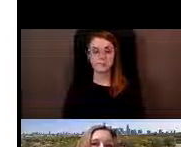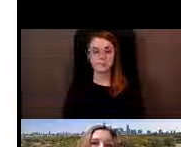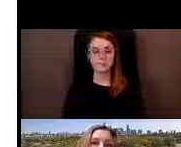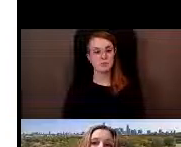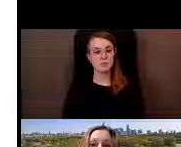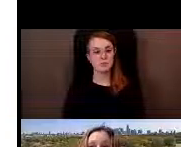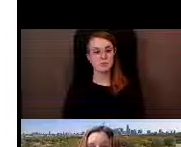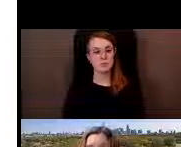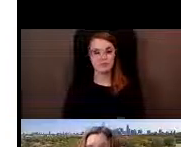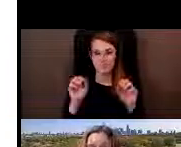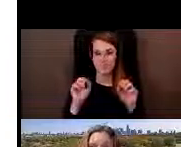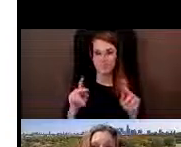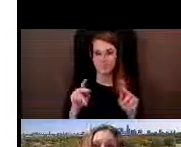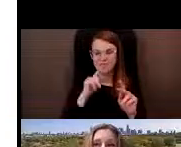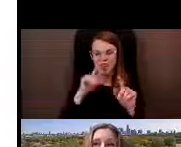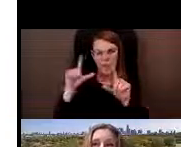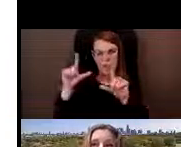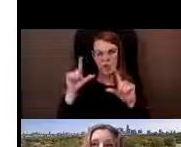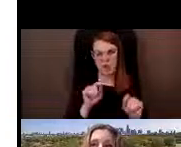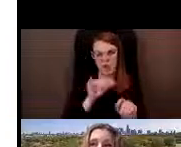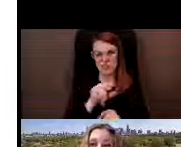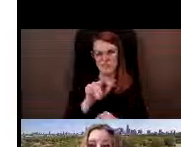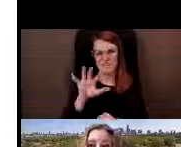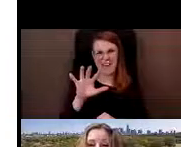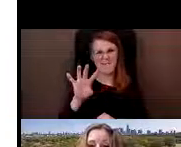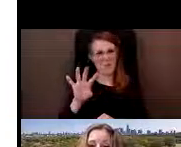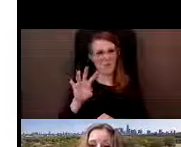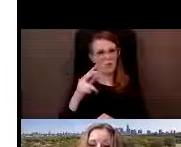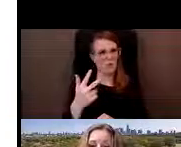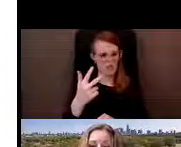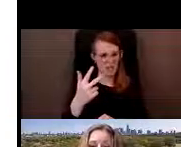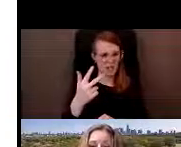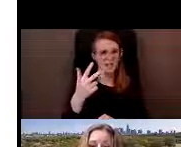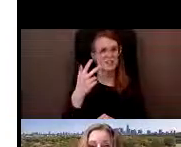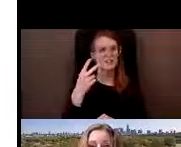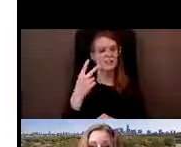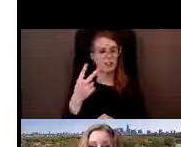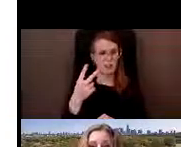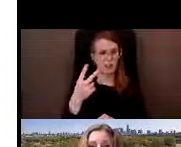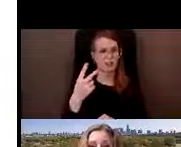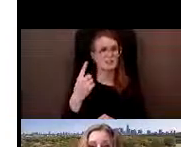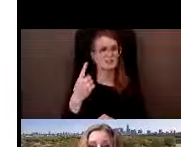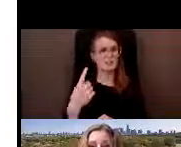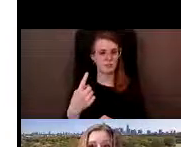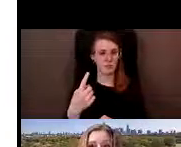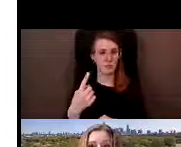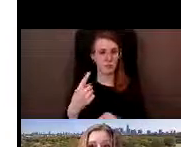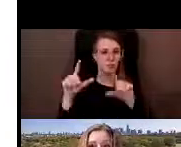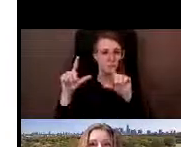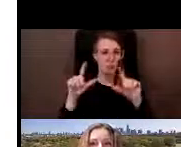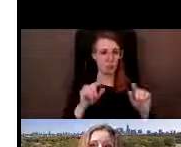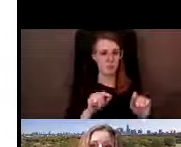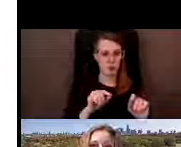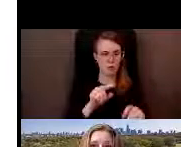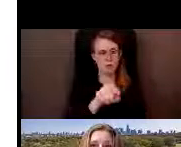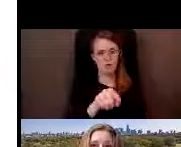All right, I'm going to close this one down in 5, 4, 3, 2,